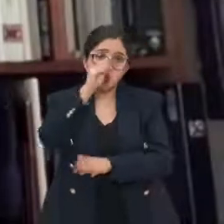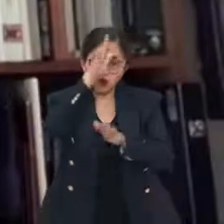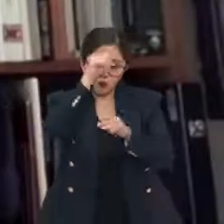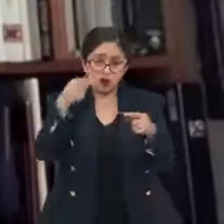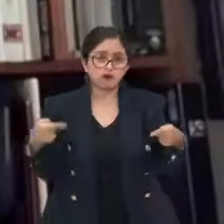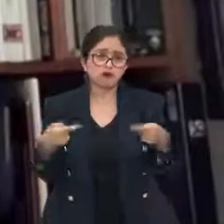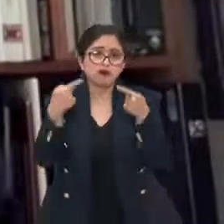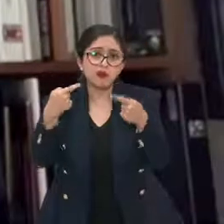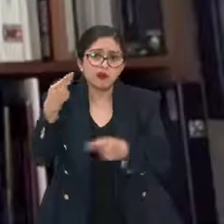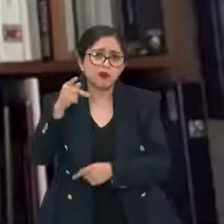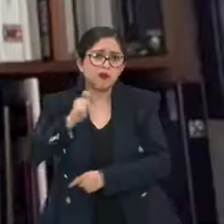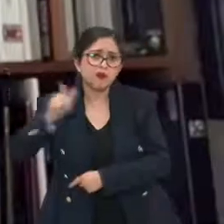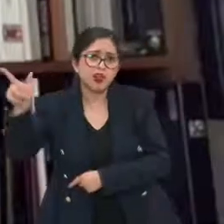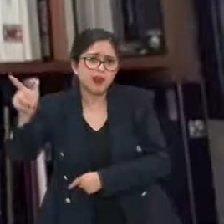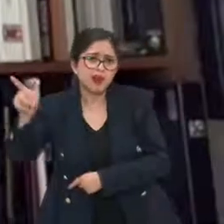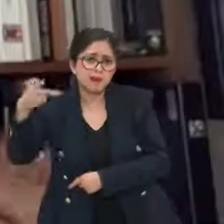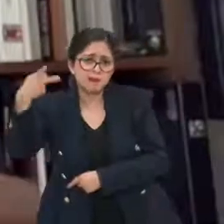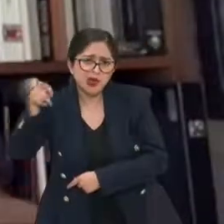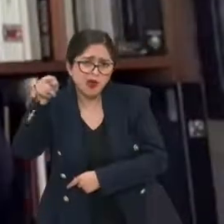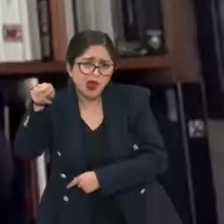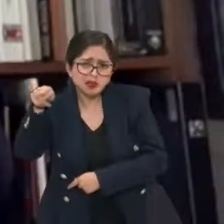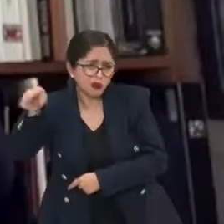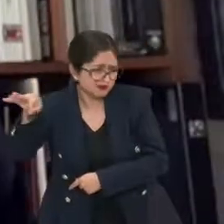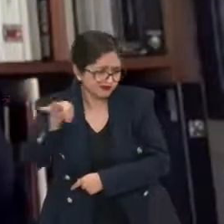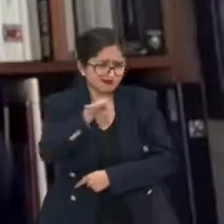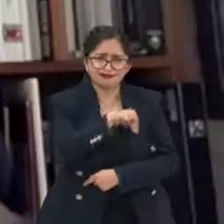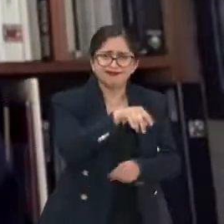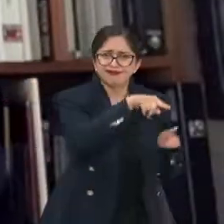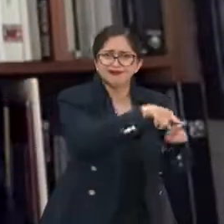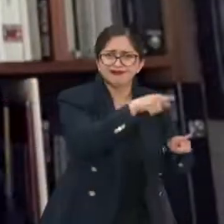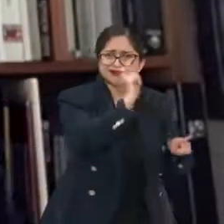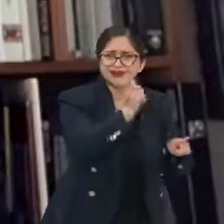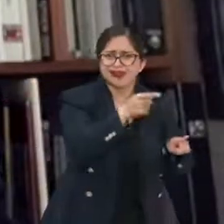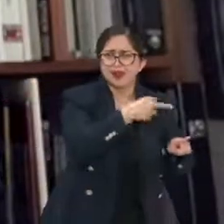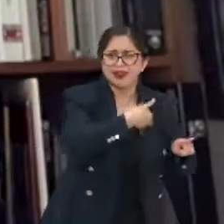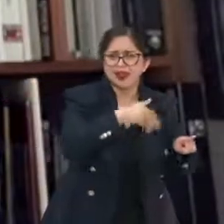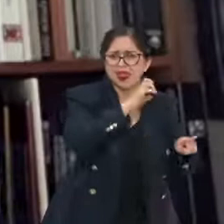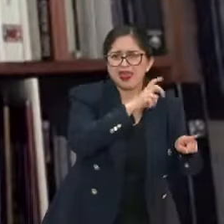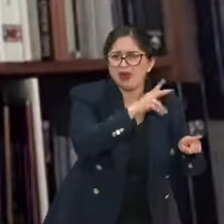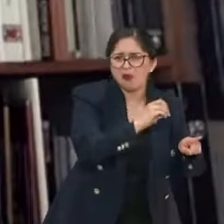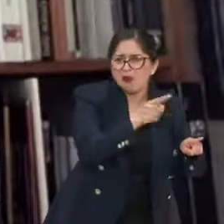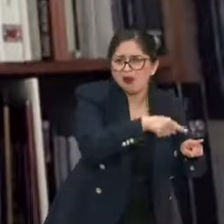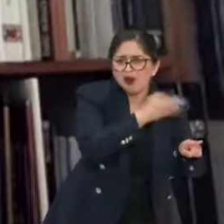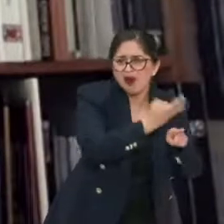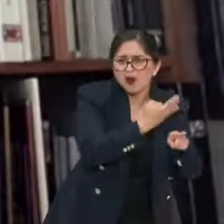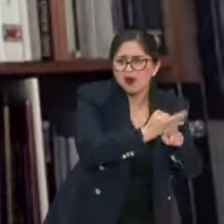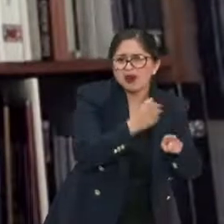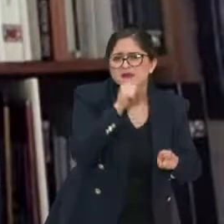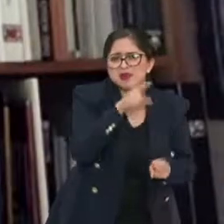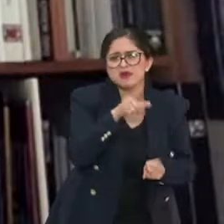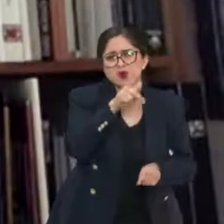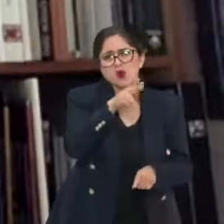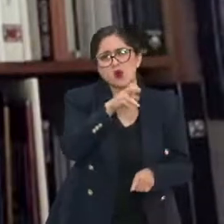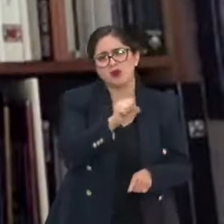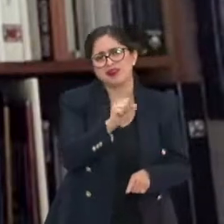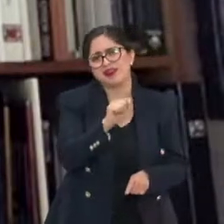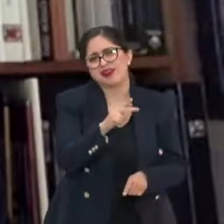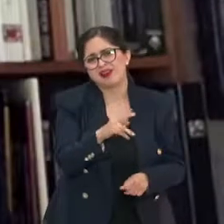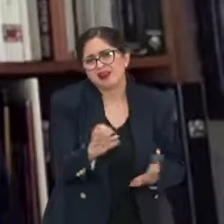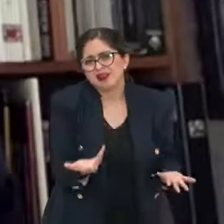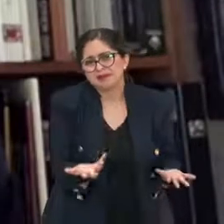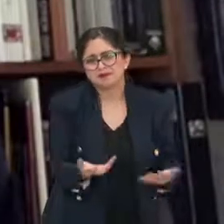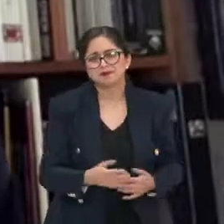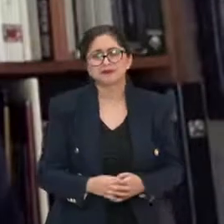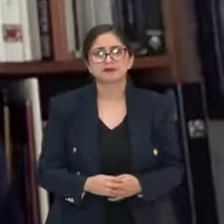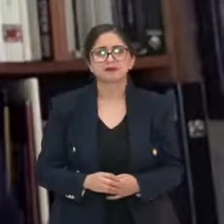the opposition has a trend to personalize things, which Evo Morales is the first one who